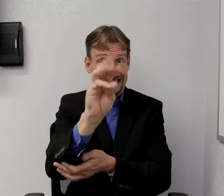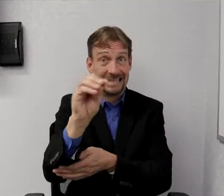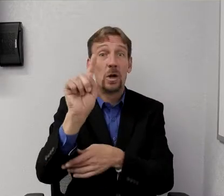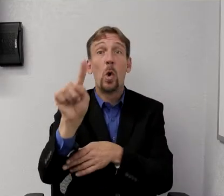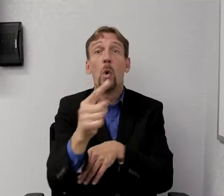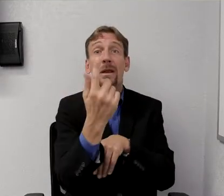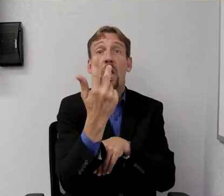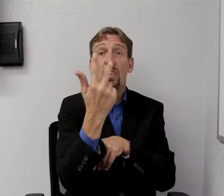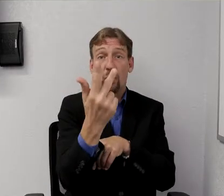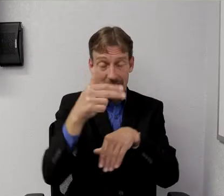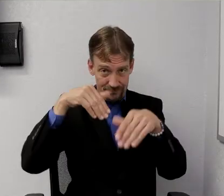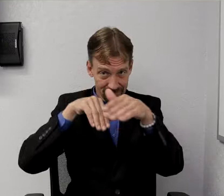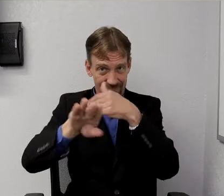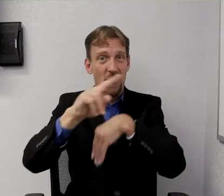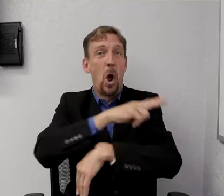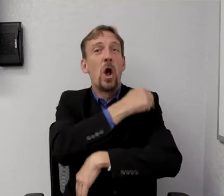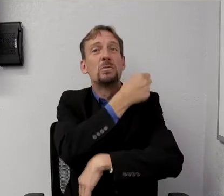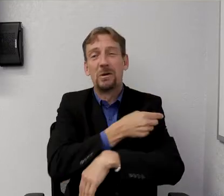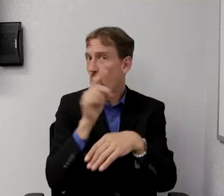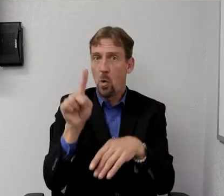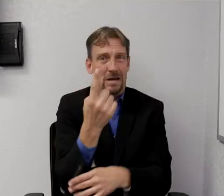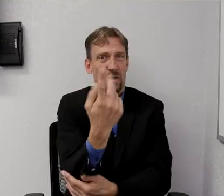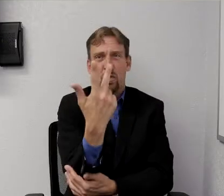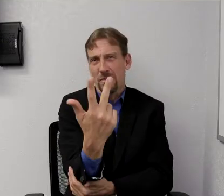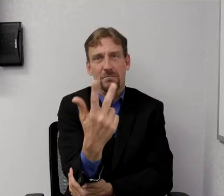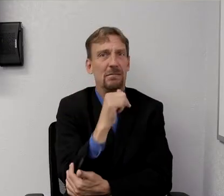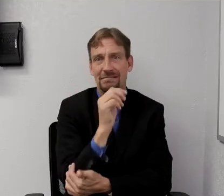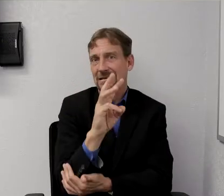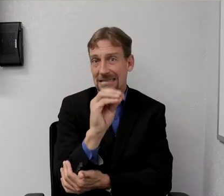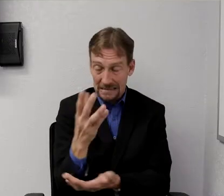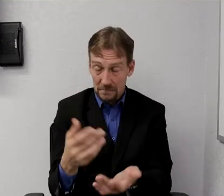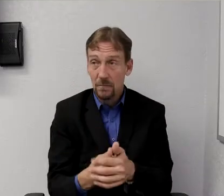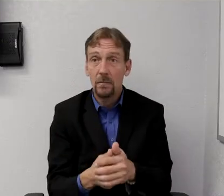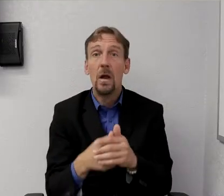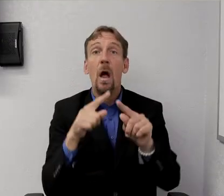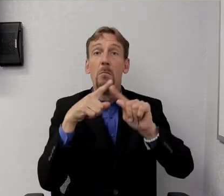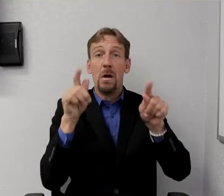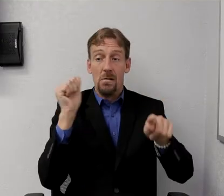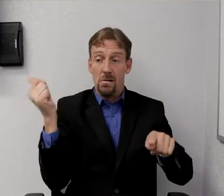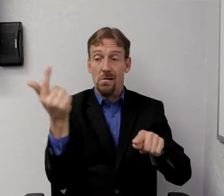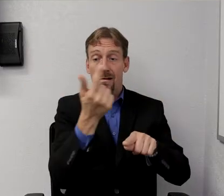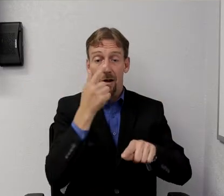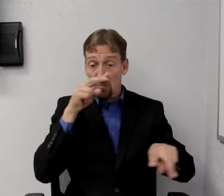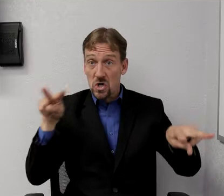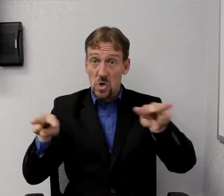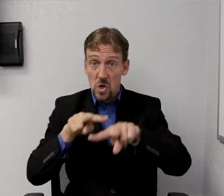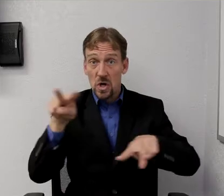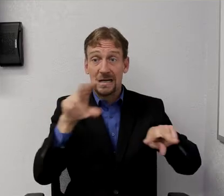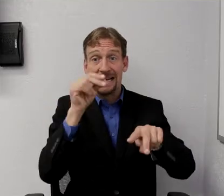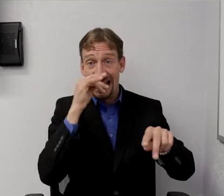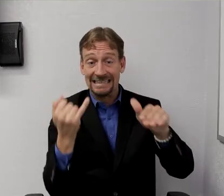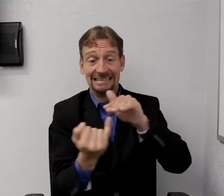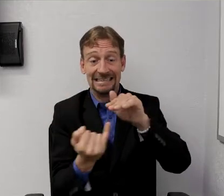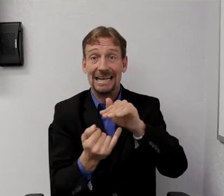up being admitted to Cahuilla Delta. So they are being quarantined or cohorted together at